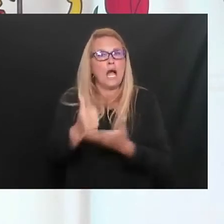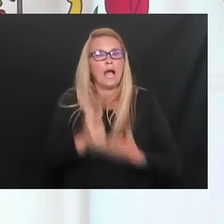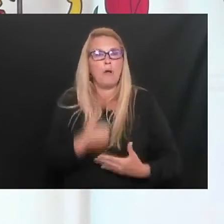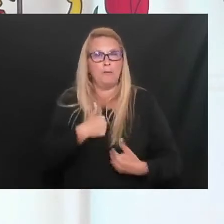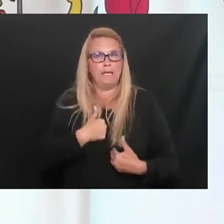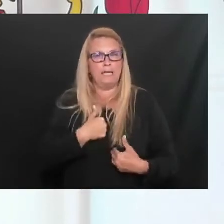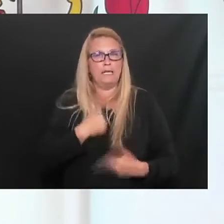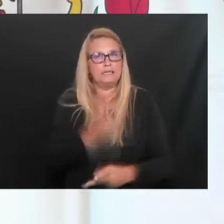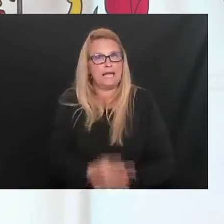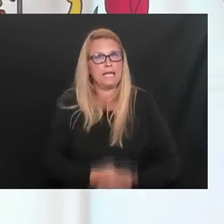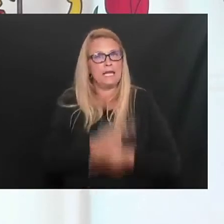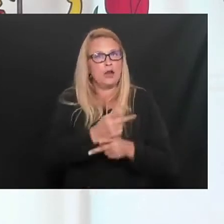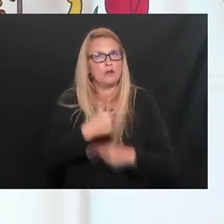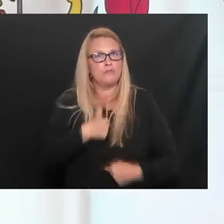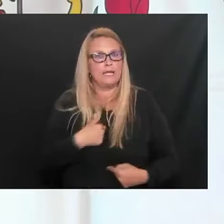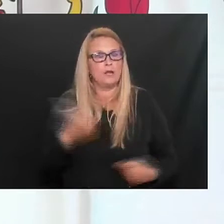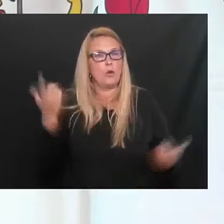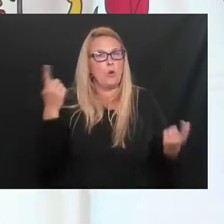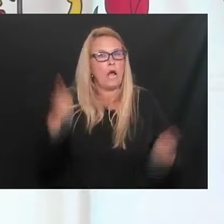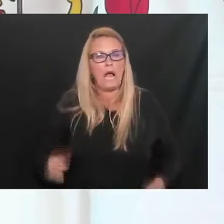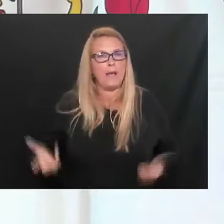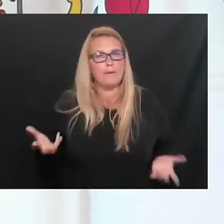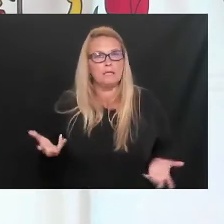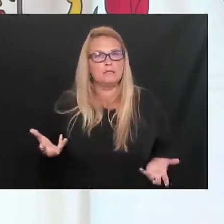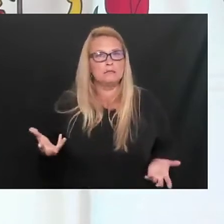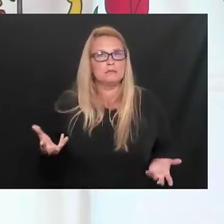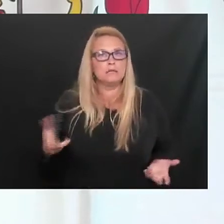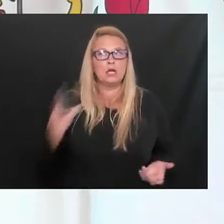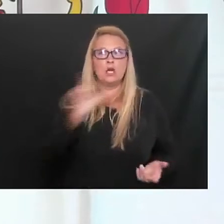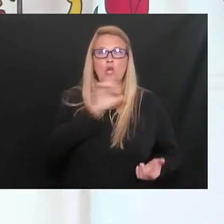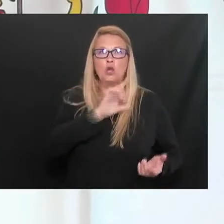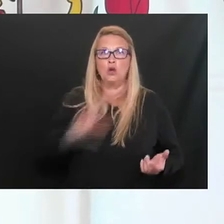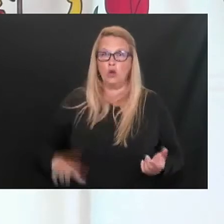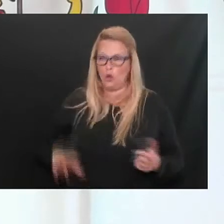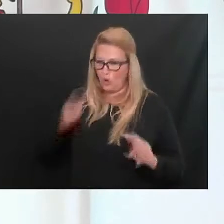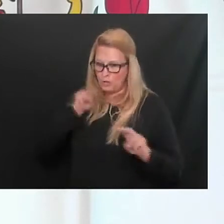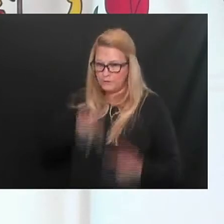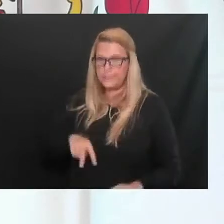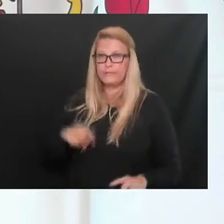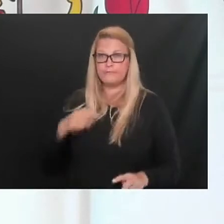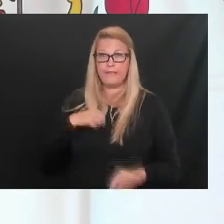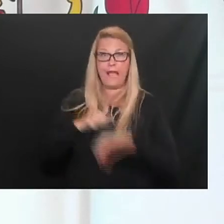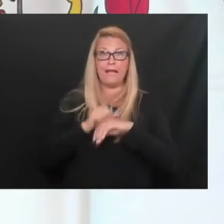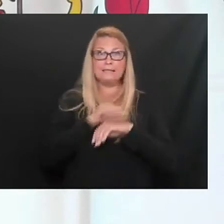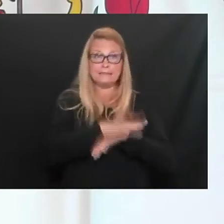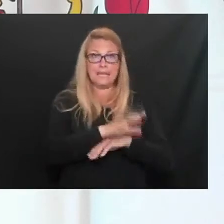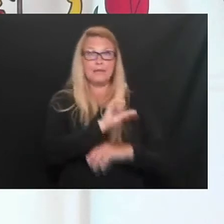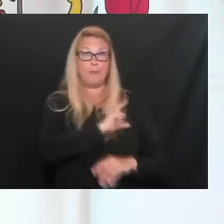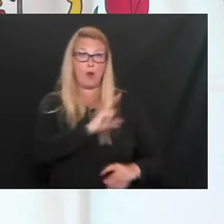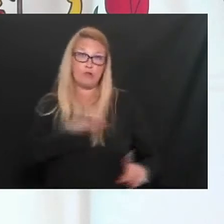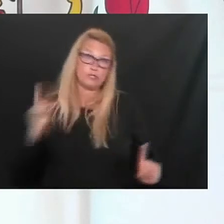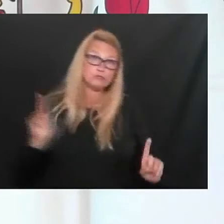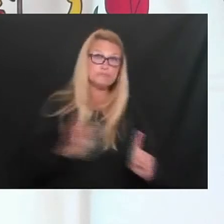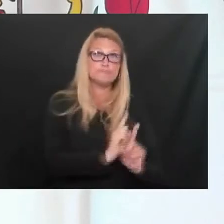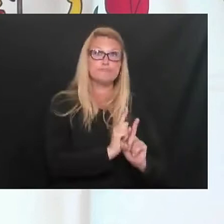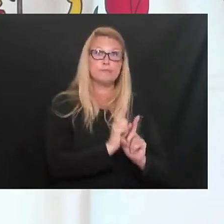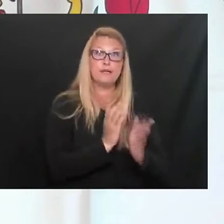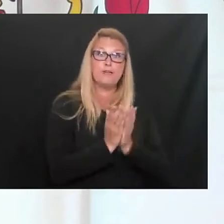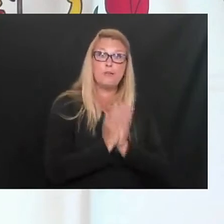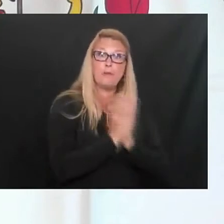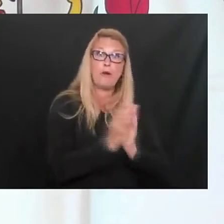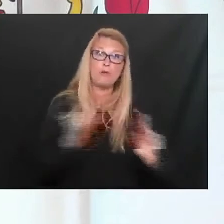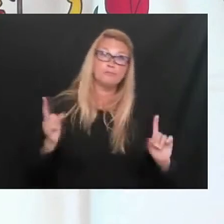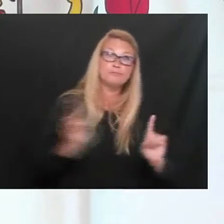of me. What happened? And the Lord looked right back at him and said, I sent the park ranger, I sent the boat, and I sent the